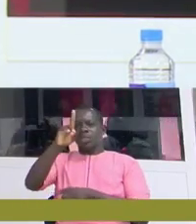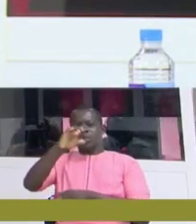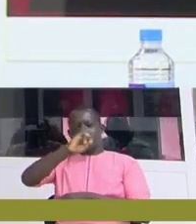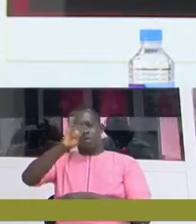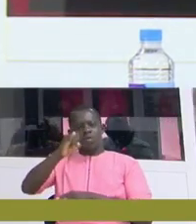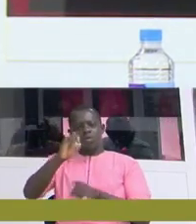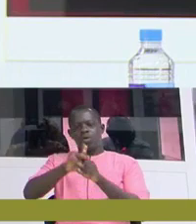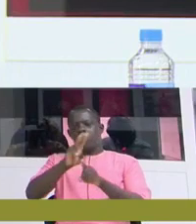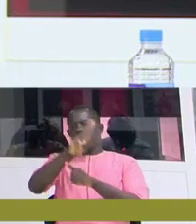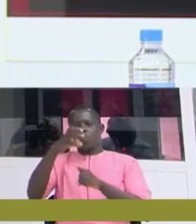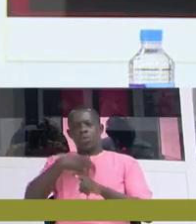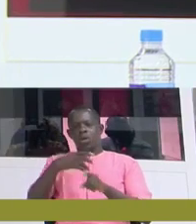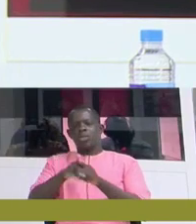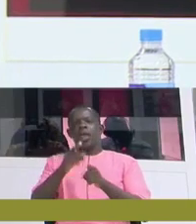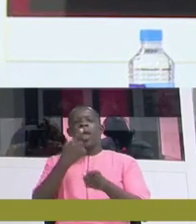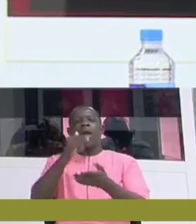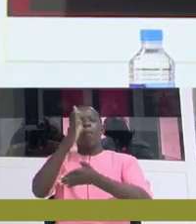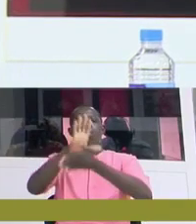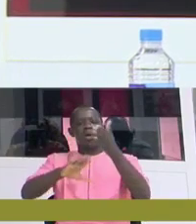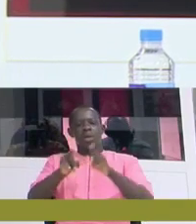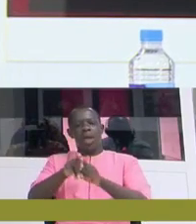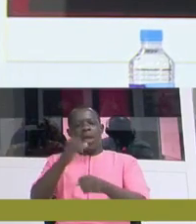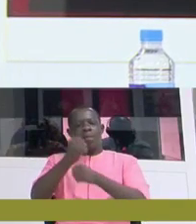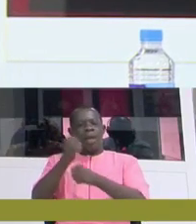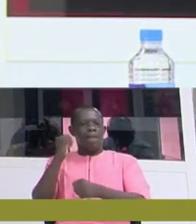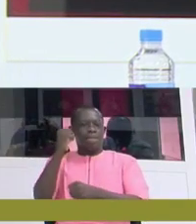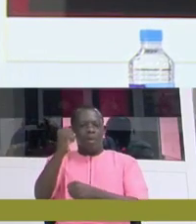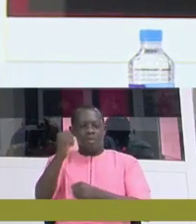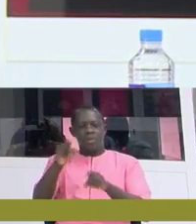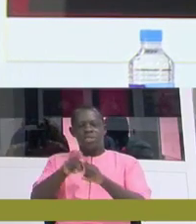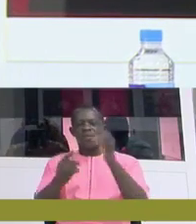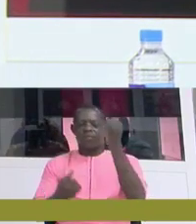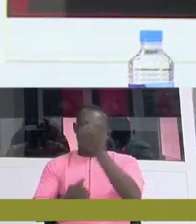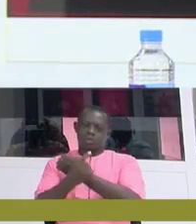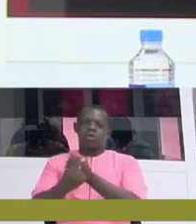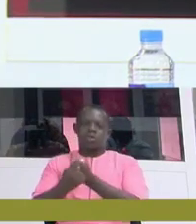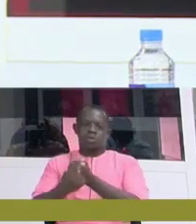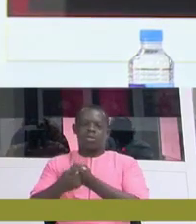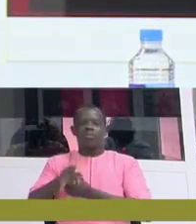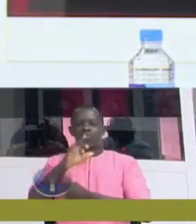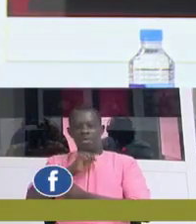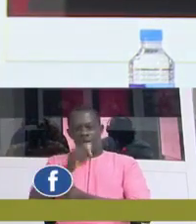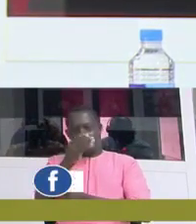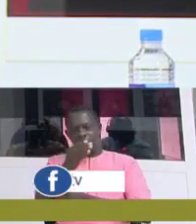the blood to get dried here. Then Sana said to him, bullshit.